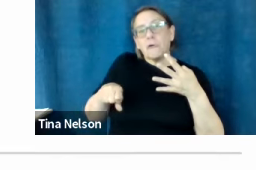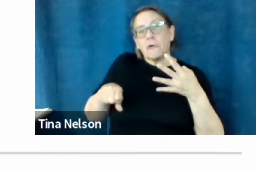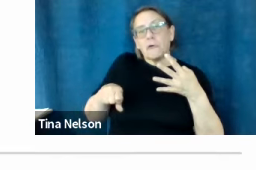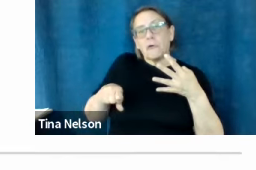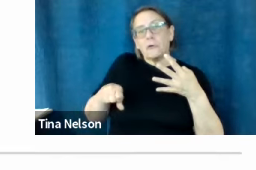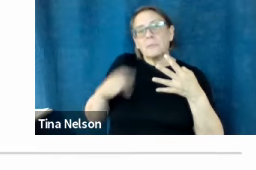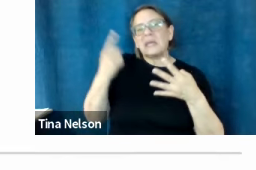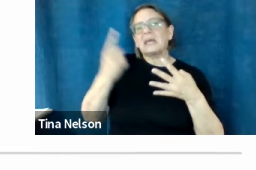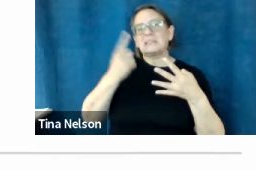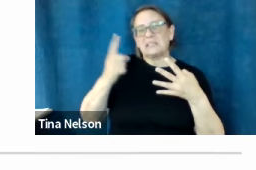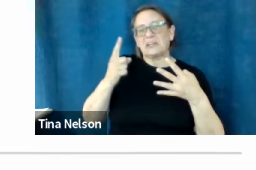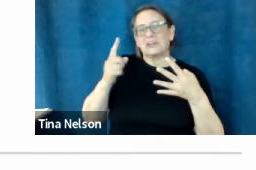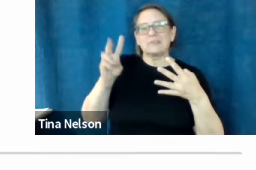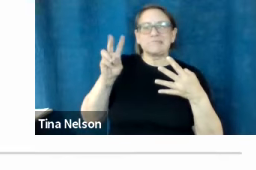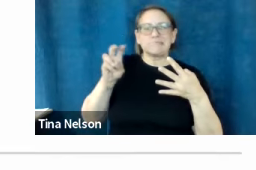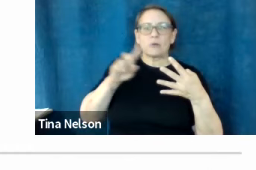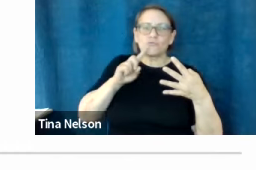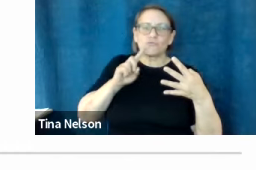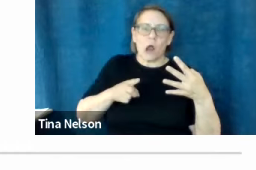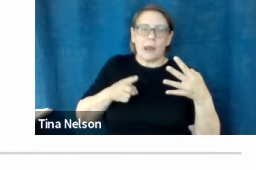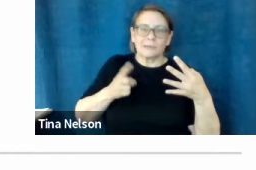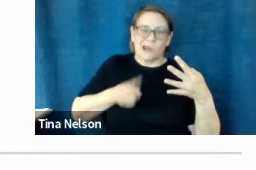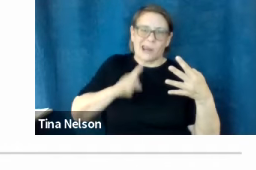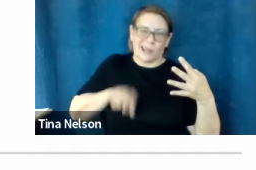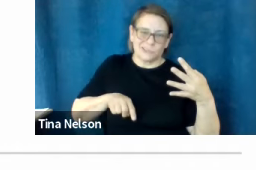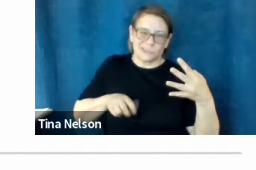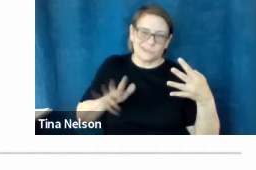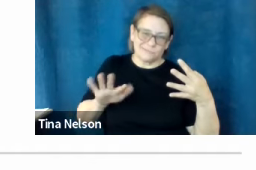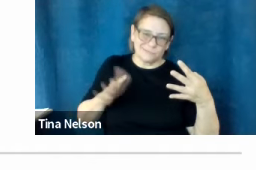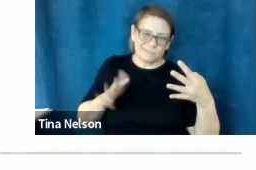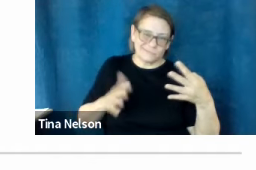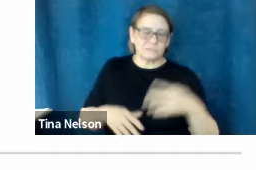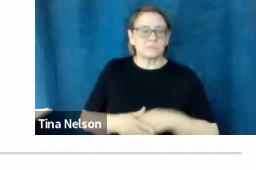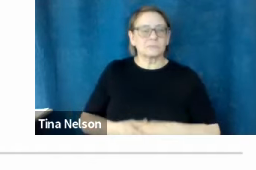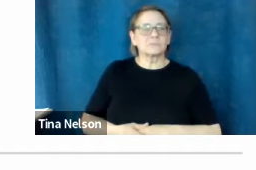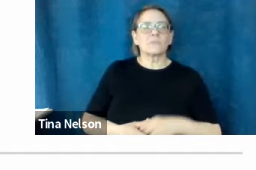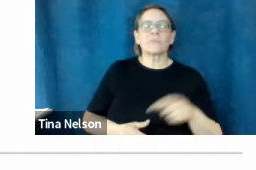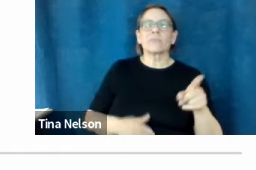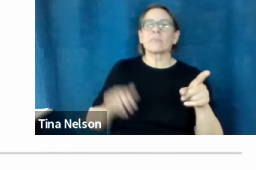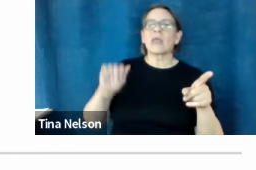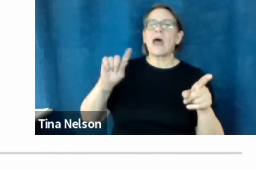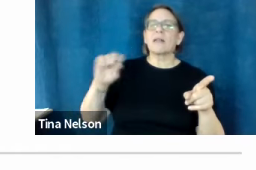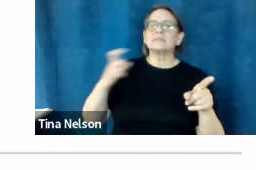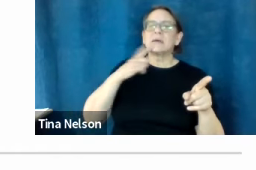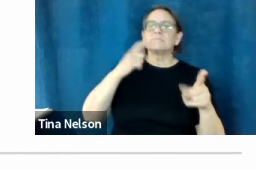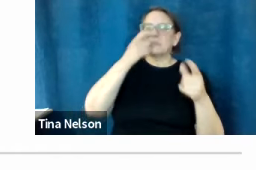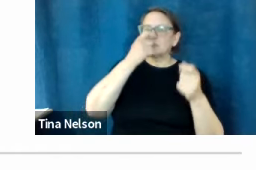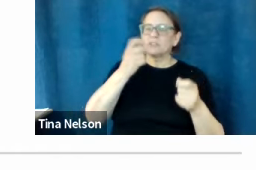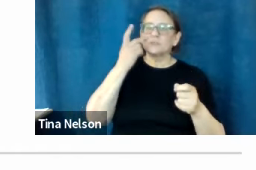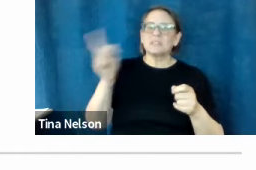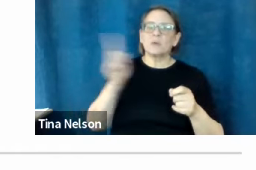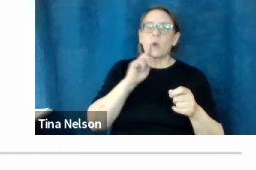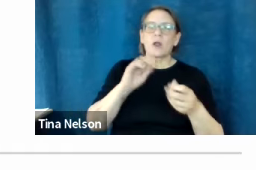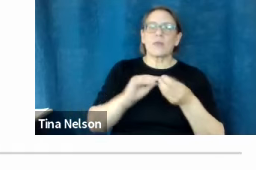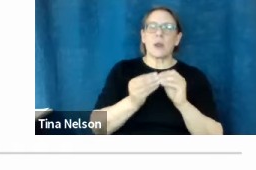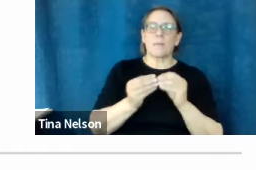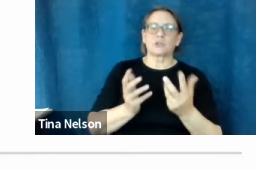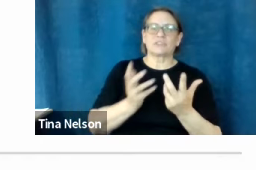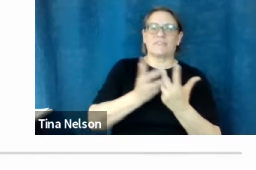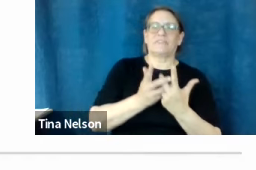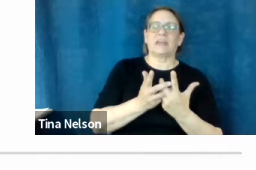could be considered quote unquote right answers as well. Right. It's just interesting to see where the data falls to